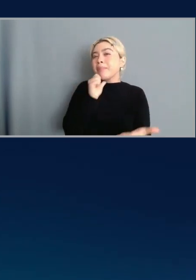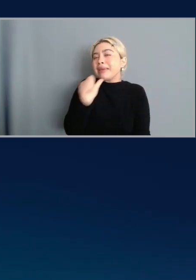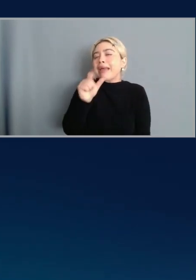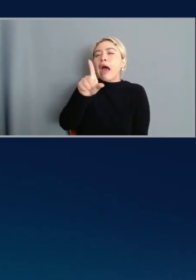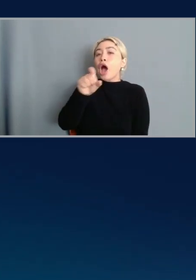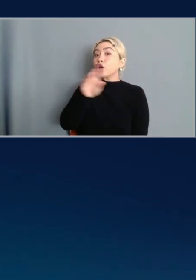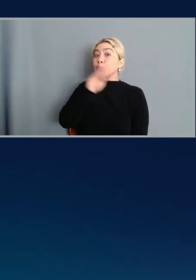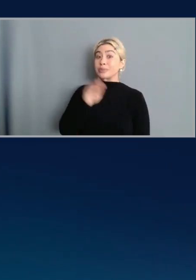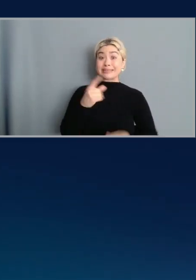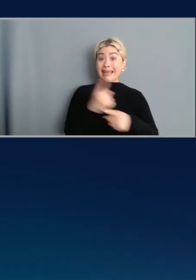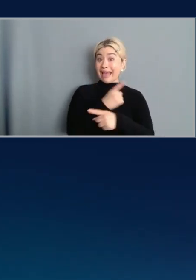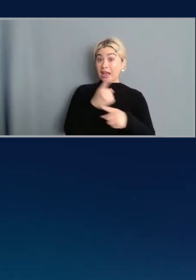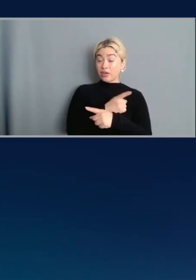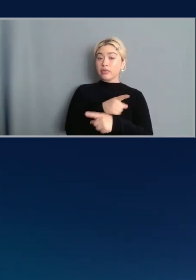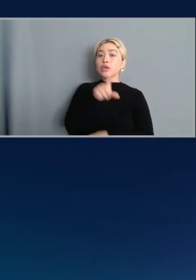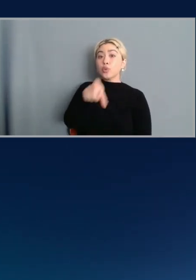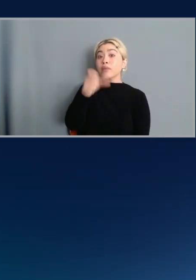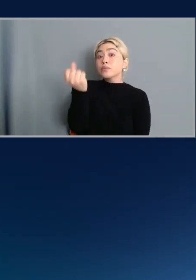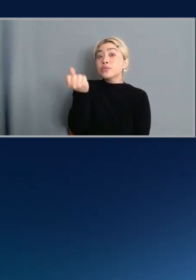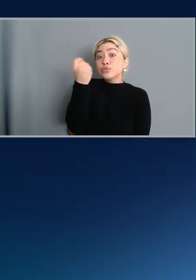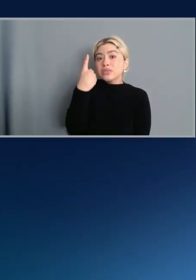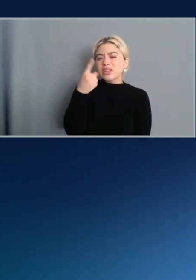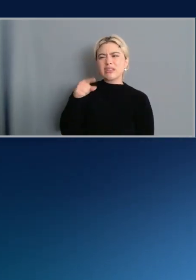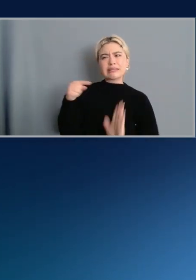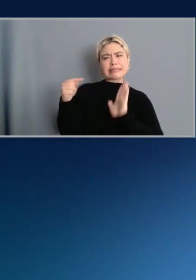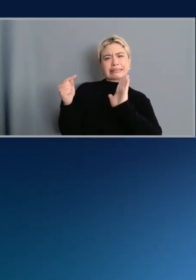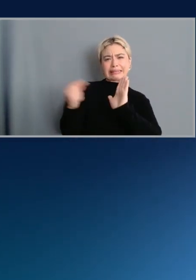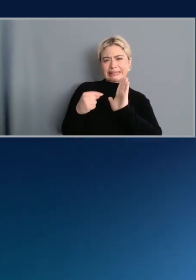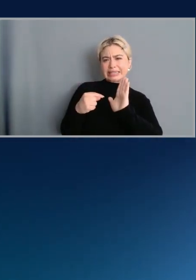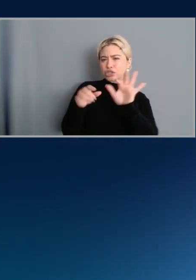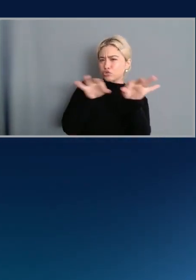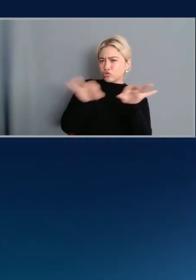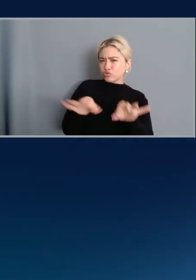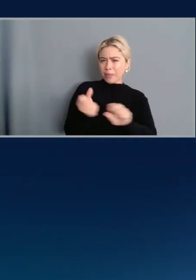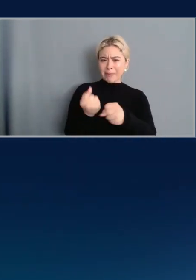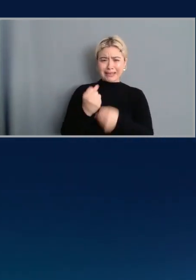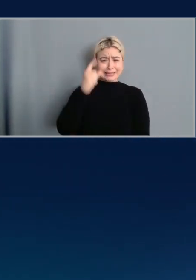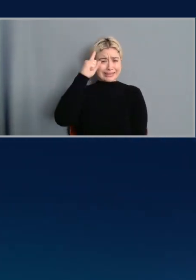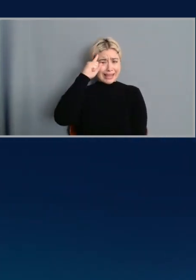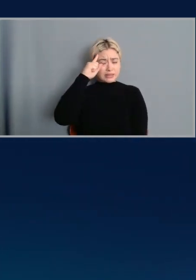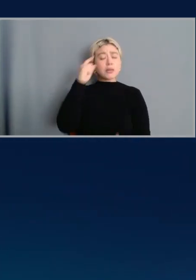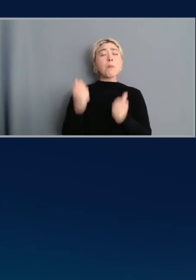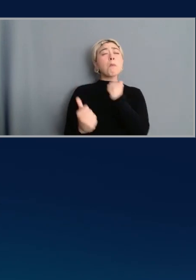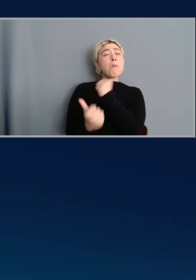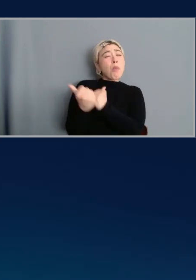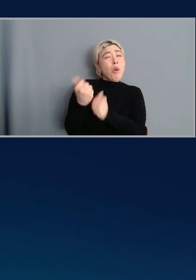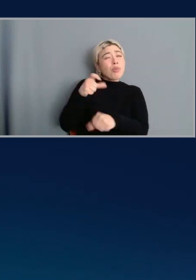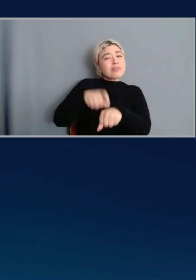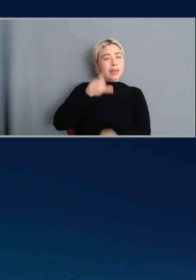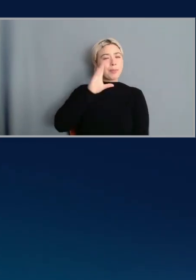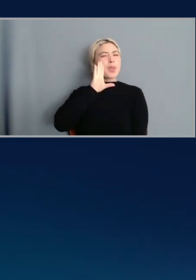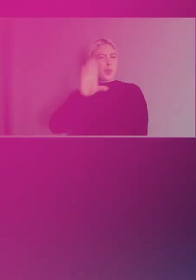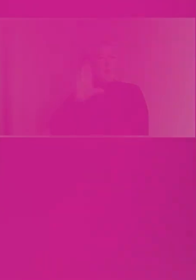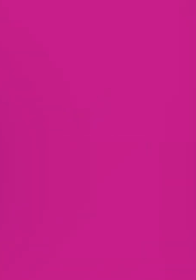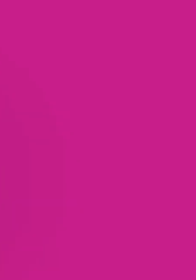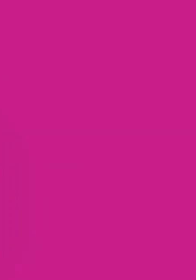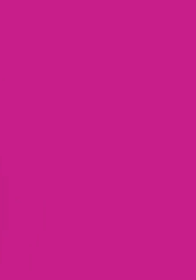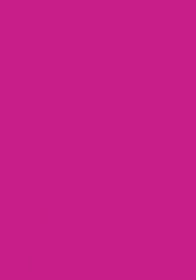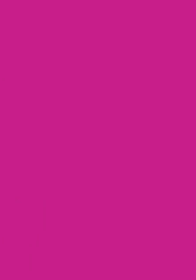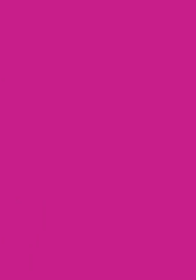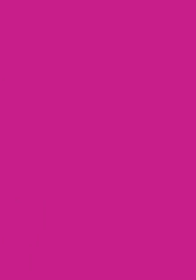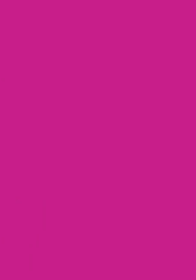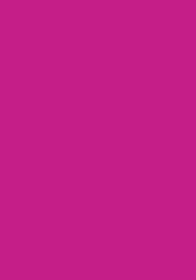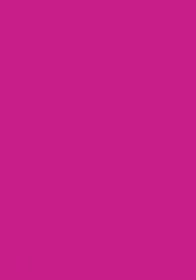So you still have to understand, like, okay, does this description make sense? And most of the time it will. So definitely that is good.